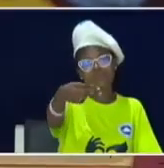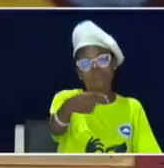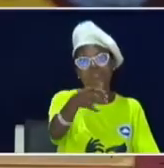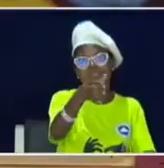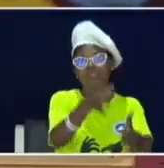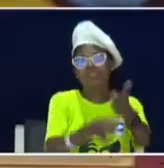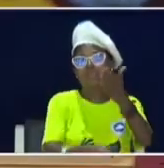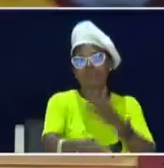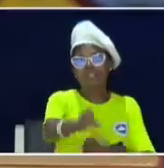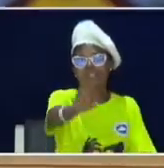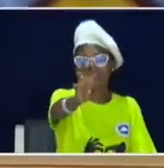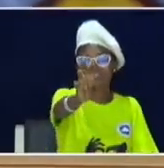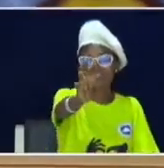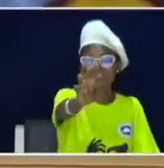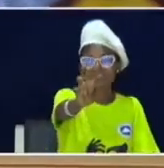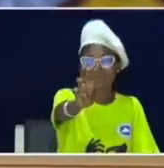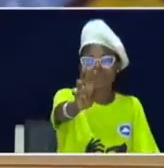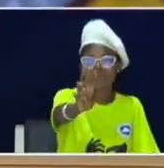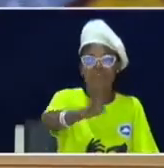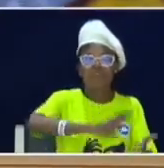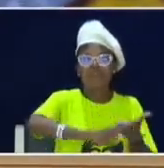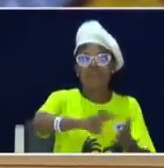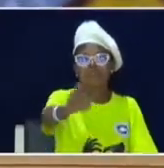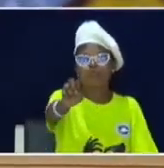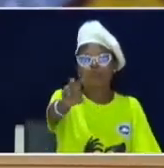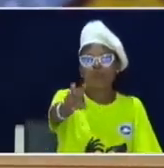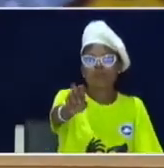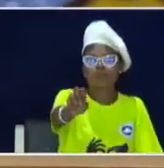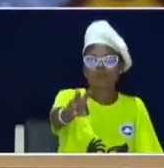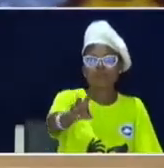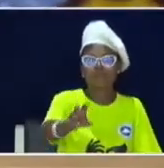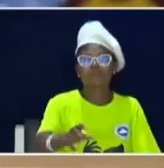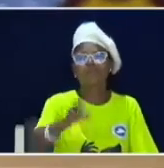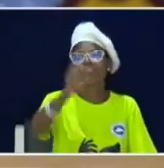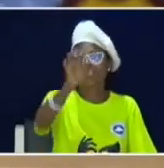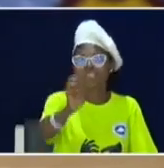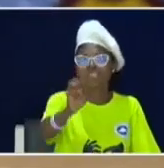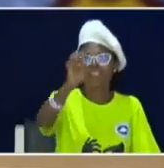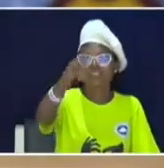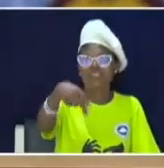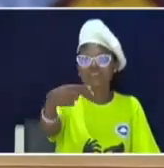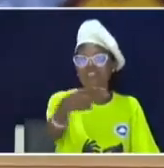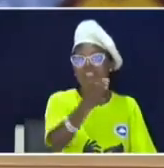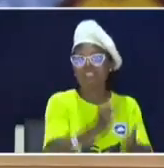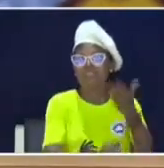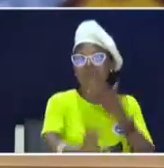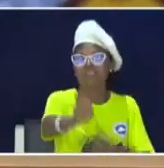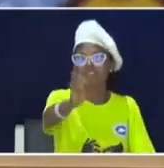Ephesians chapter 6, verse 12. Ephesians 6 and